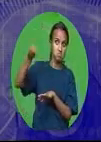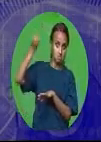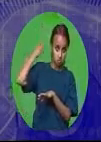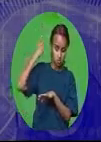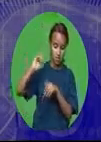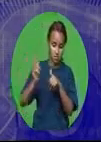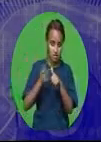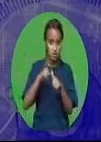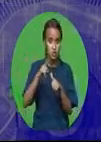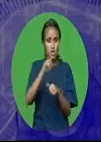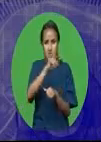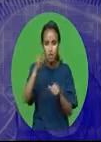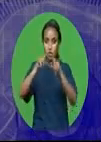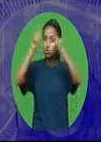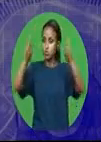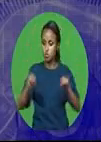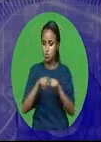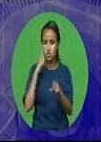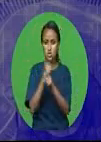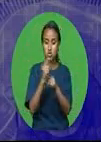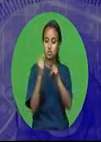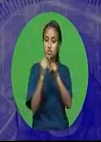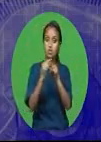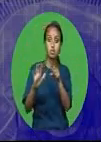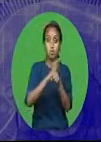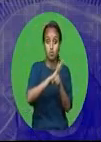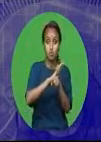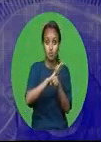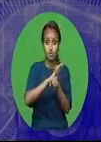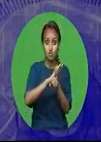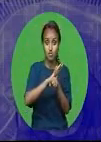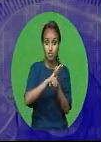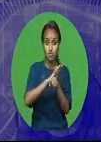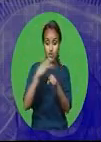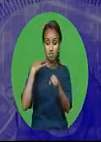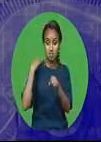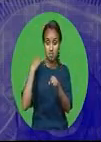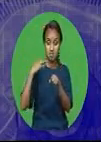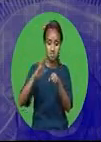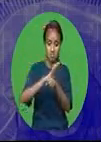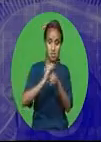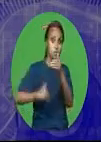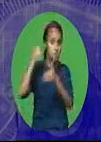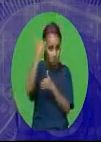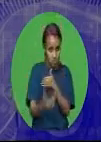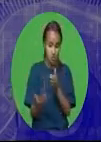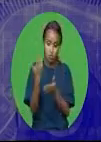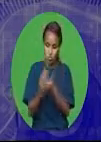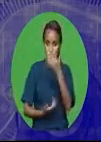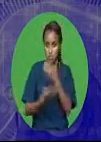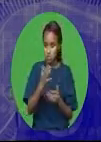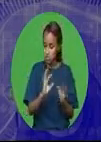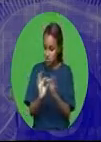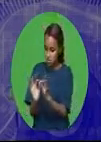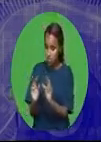First, fill each box with the correct term or terms individually, and then discuss in